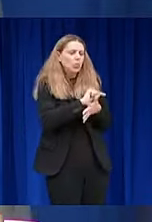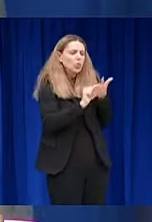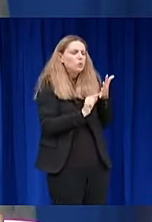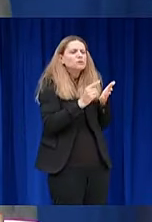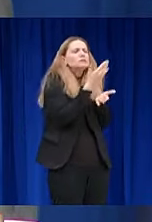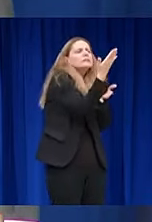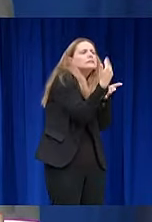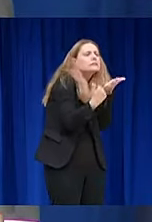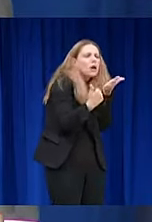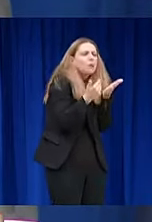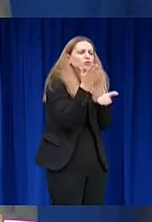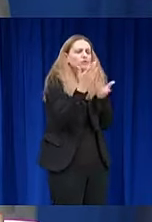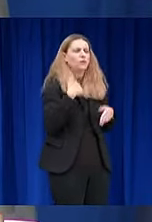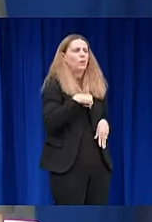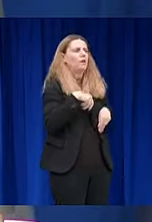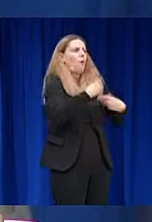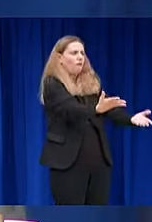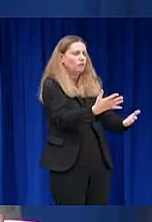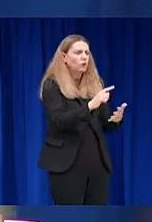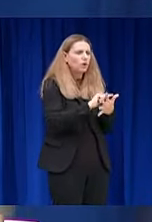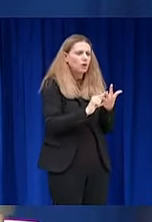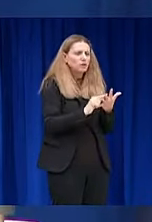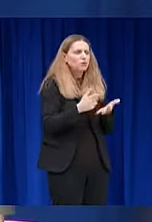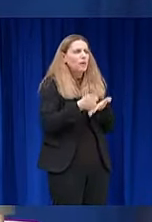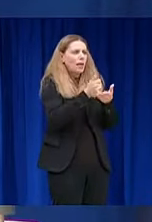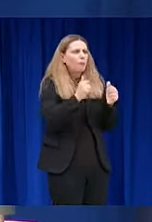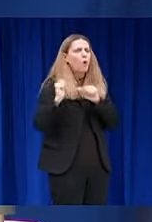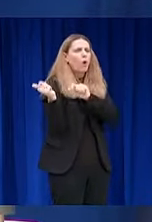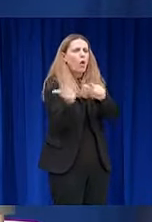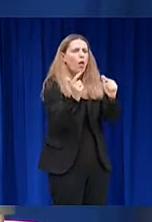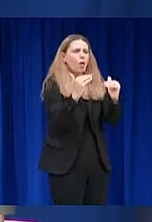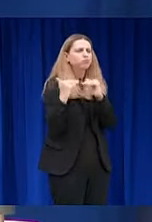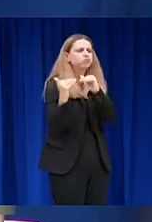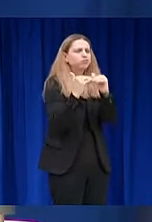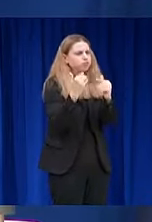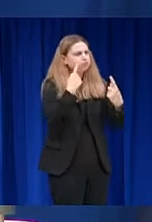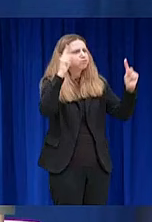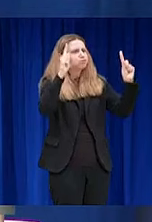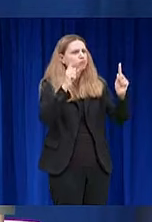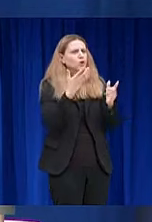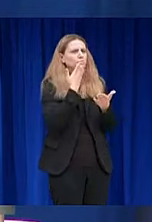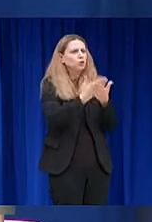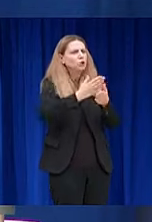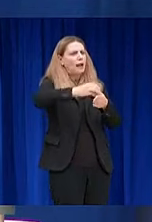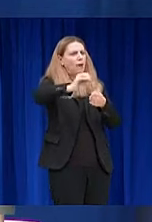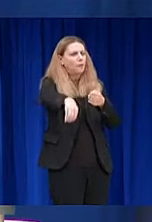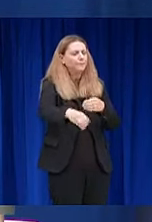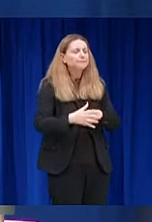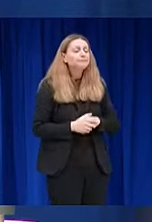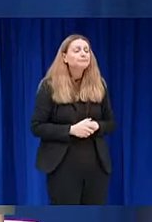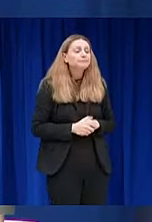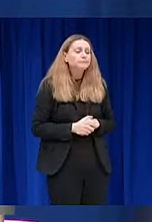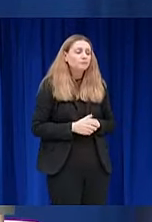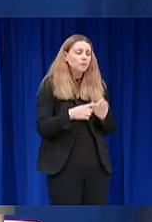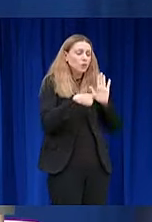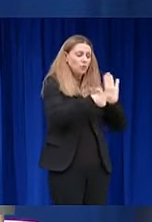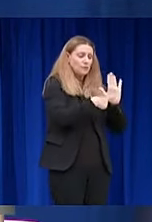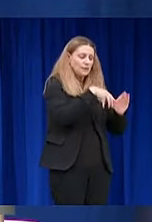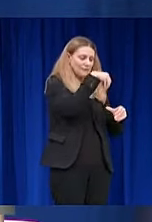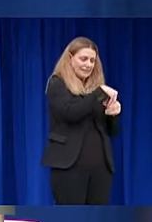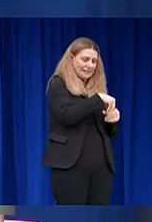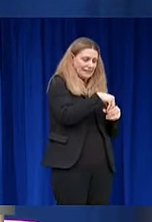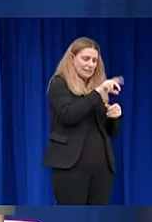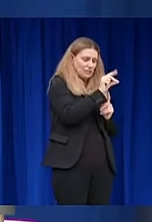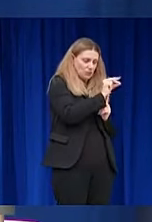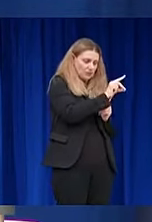achieve similar outcomes. The discourse around LGBTQ representation in the department and society more